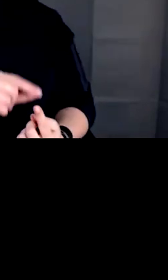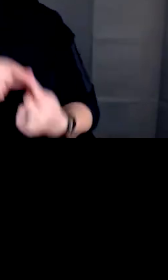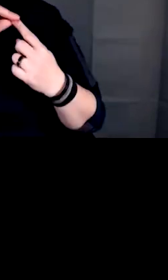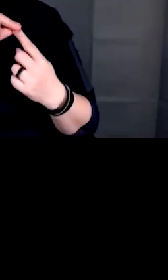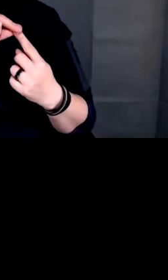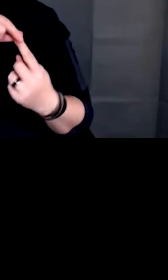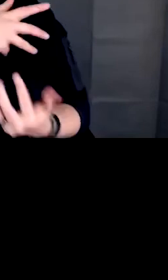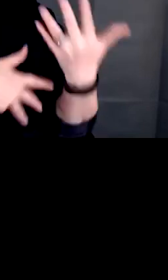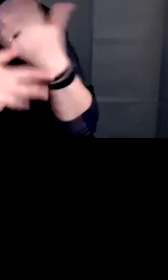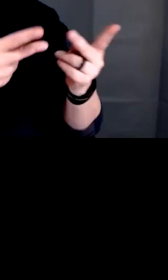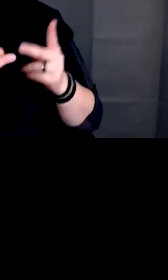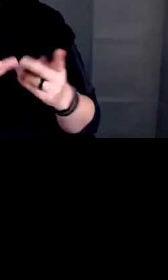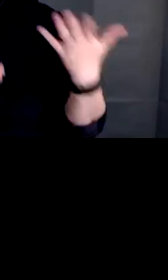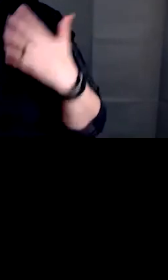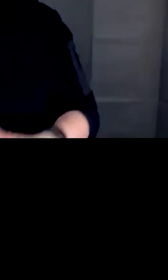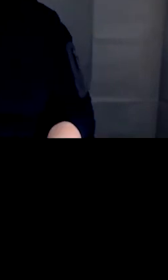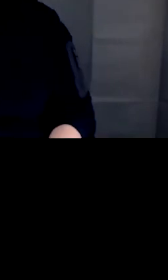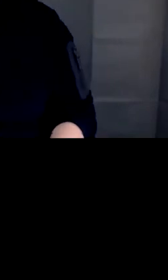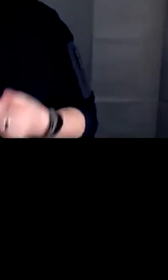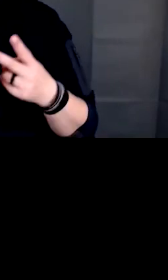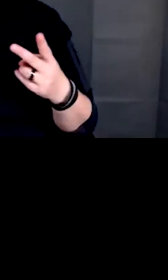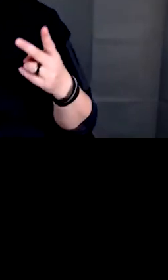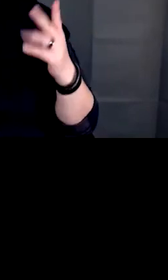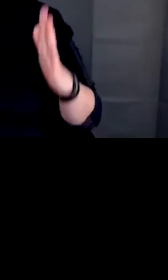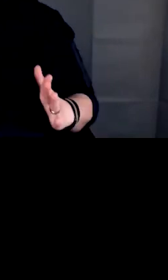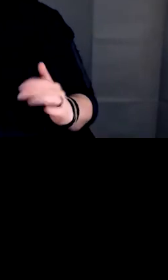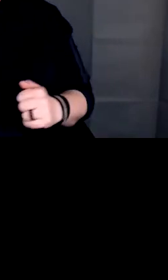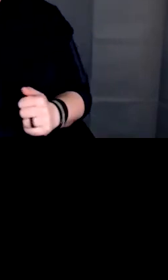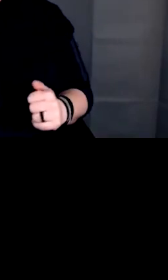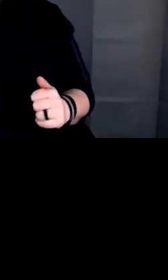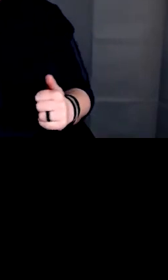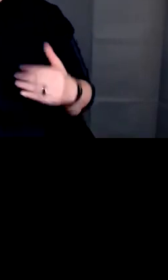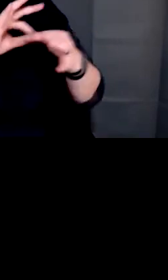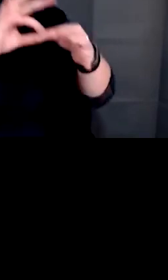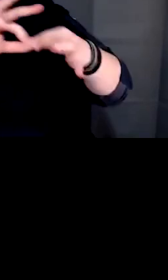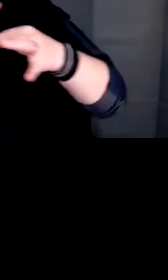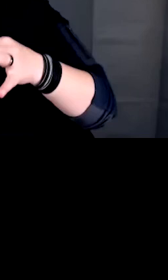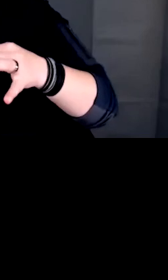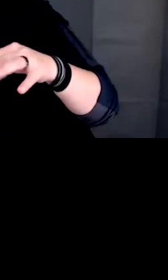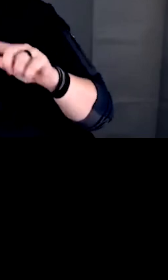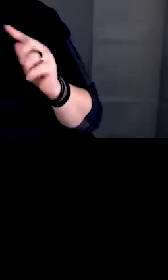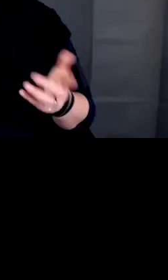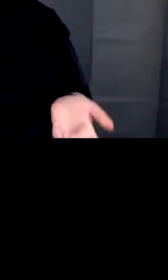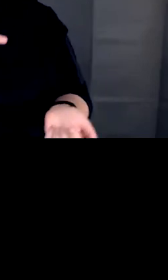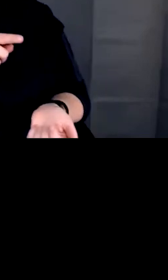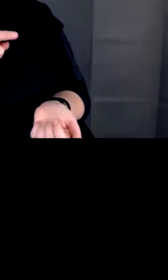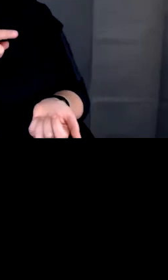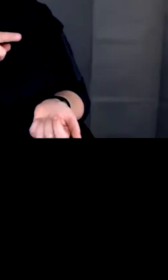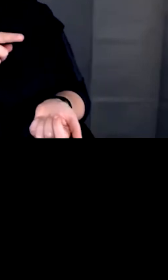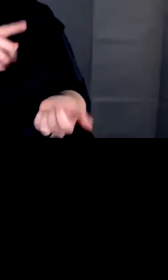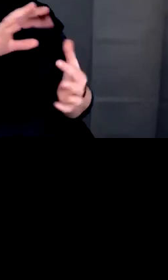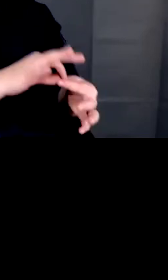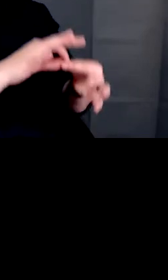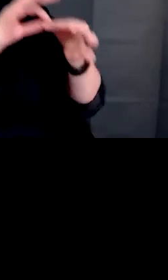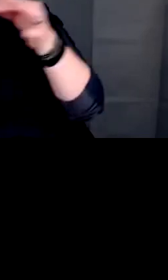might be someone like a CEO or a politician who just kind of has to keep track of that many relationships. But I don't have a reason to think that on